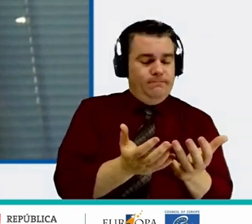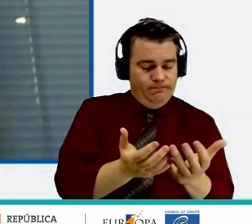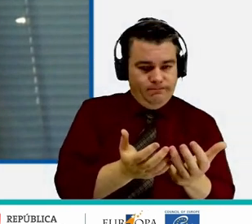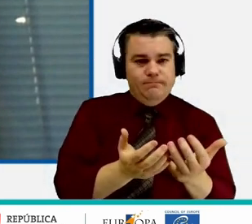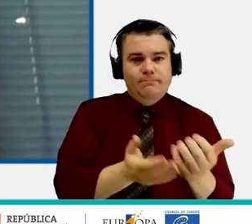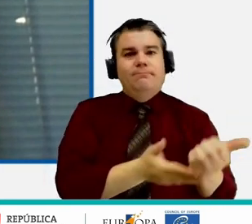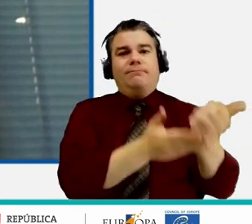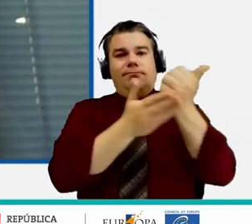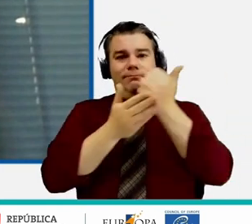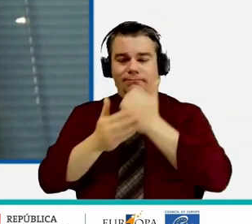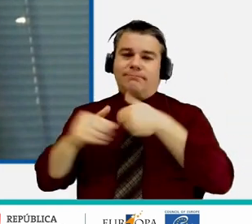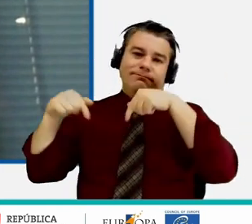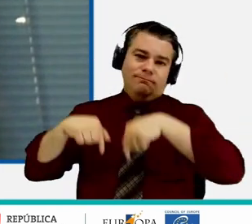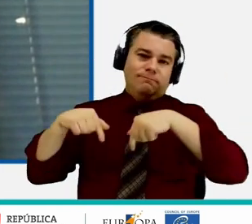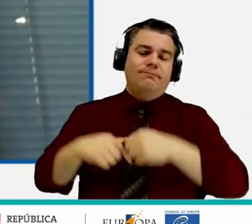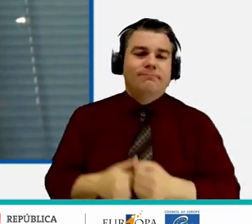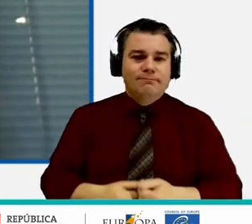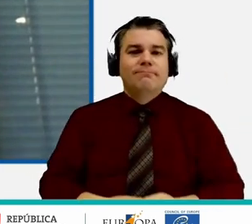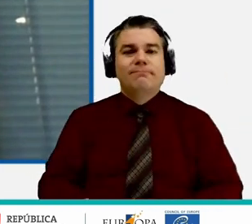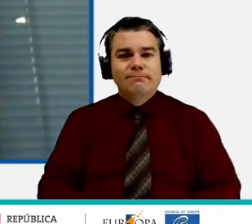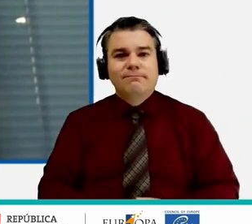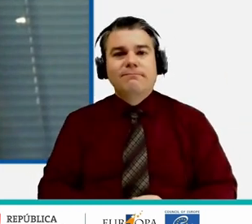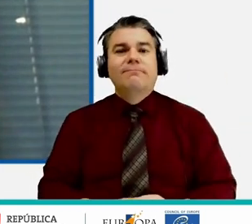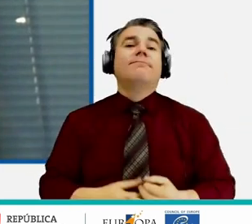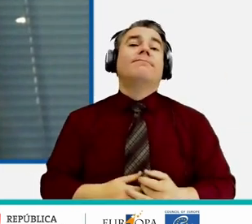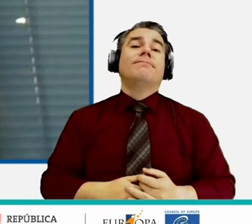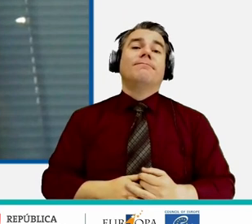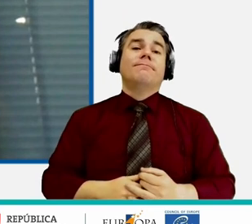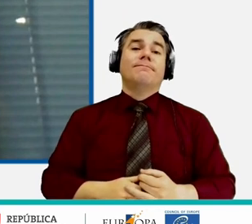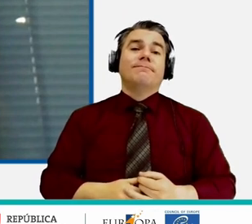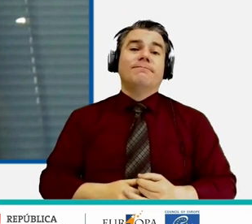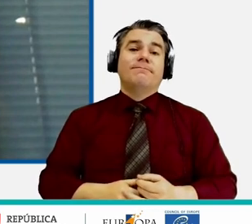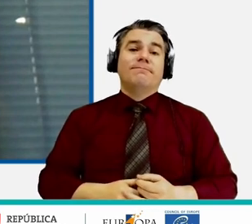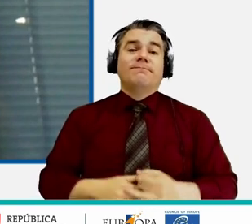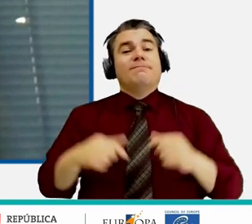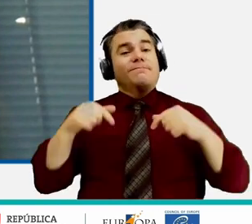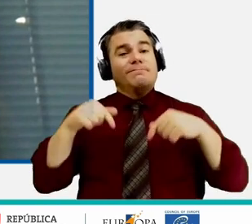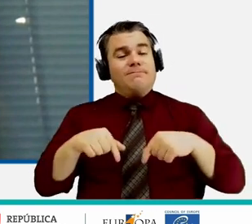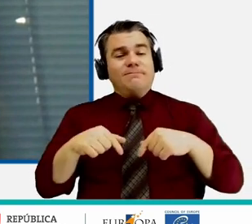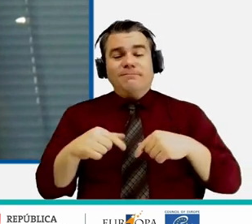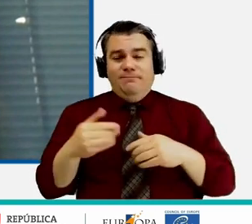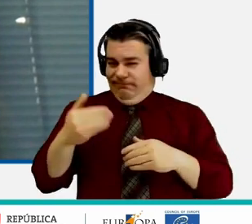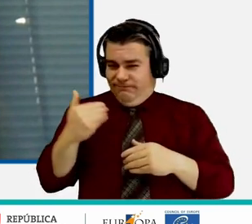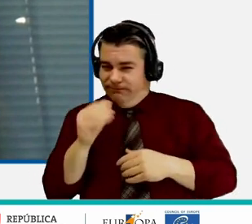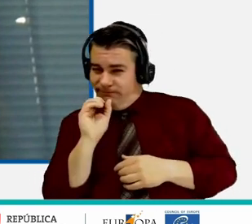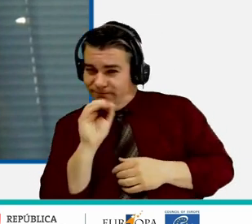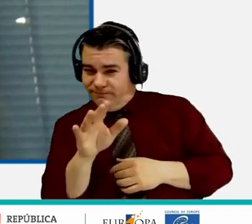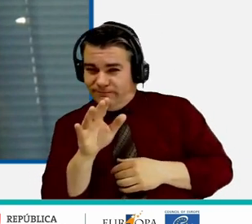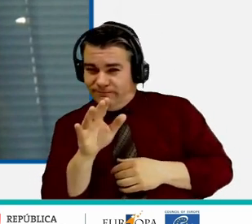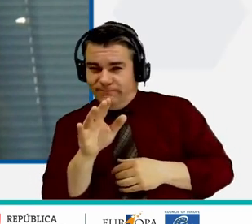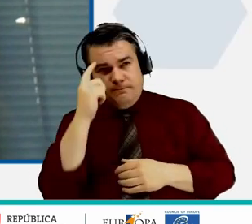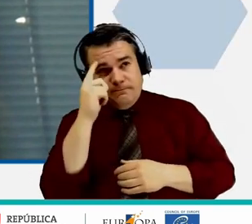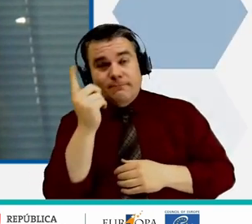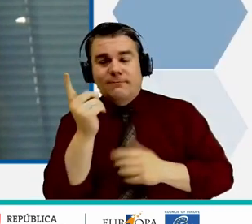great value for us. And also precisely because of this need that I was mentioning before to constantly reinvent